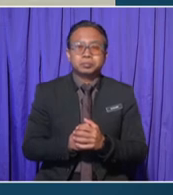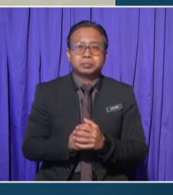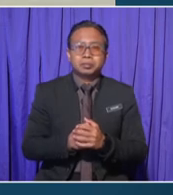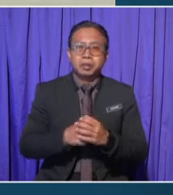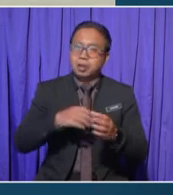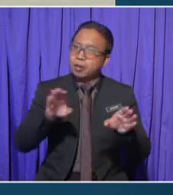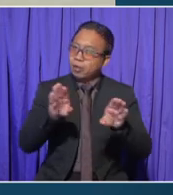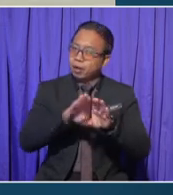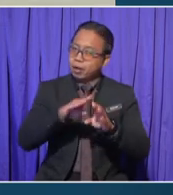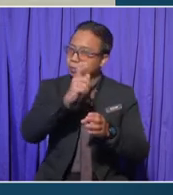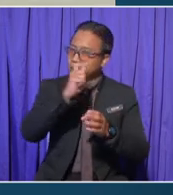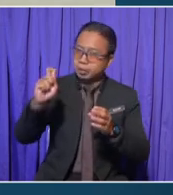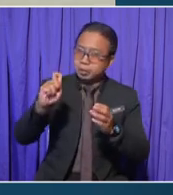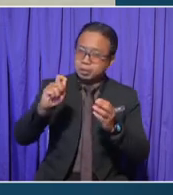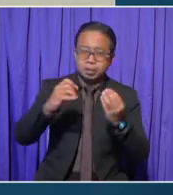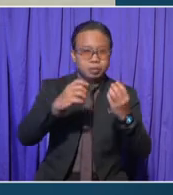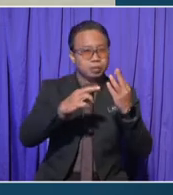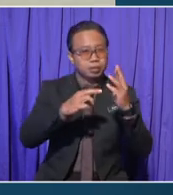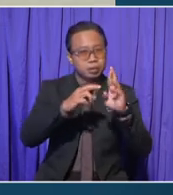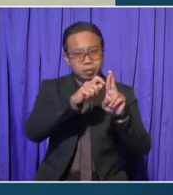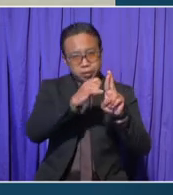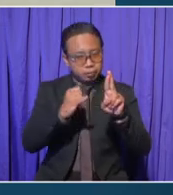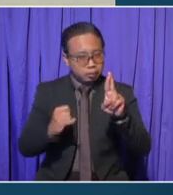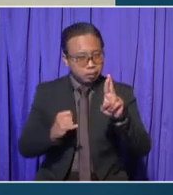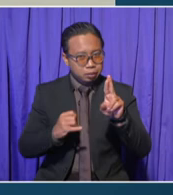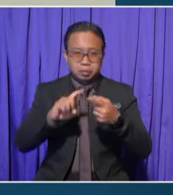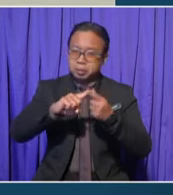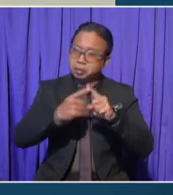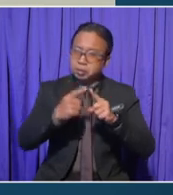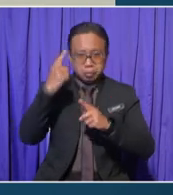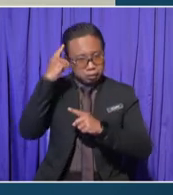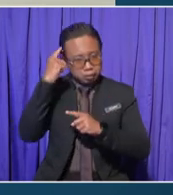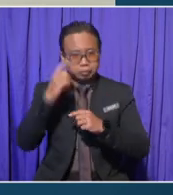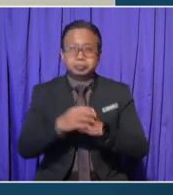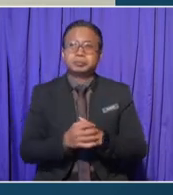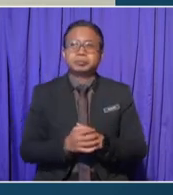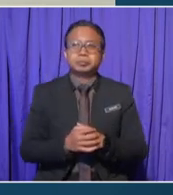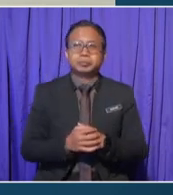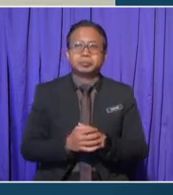Wrap the ribbon around your friend's or sibling's head.